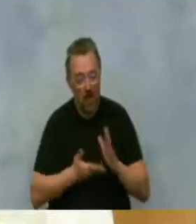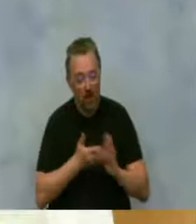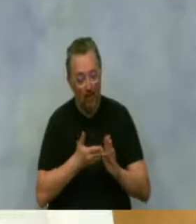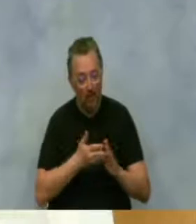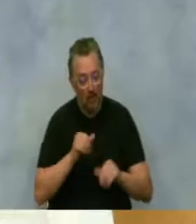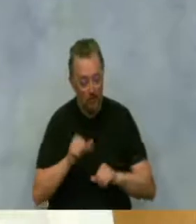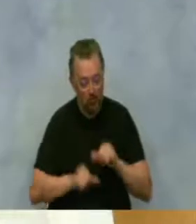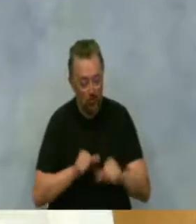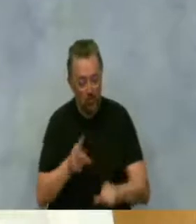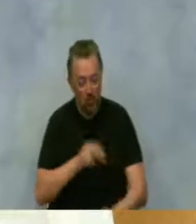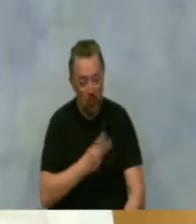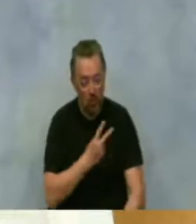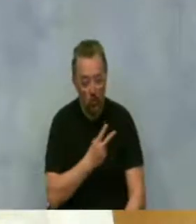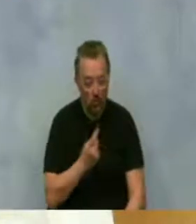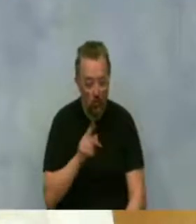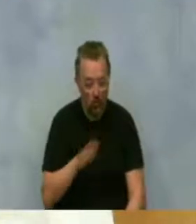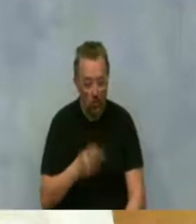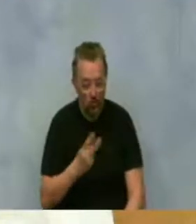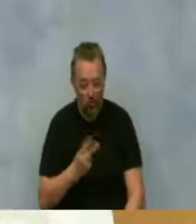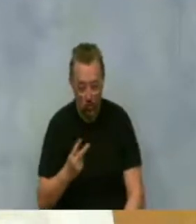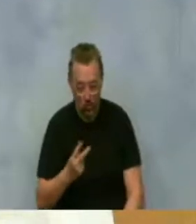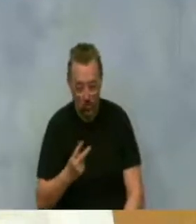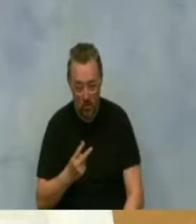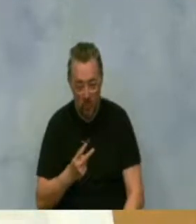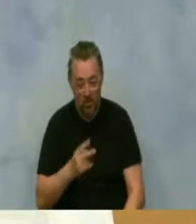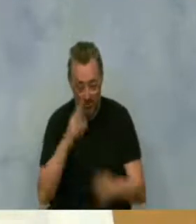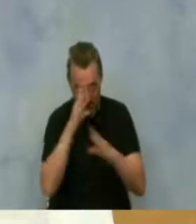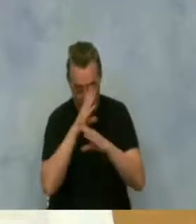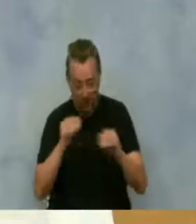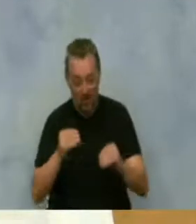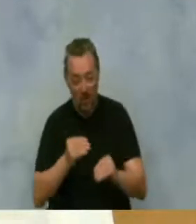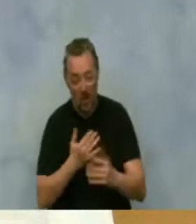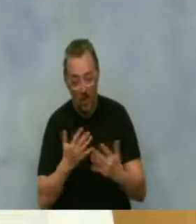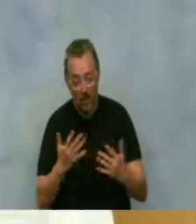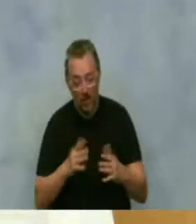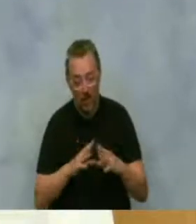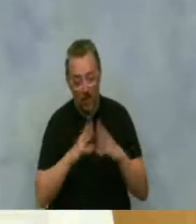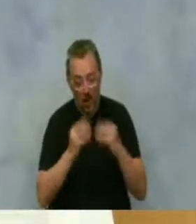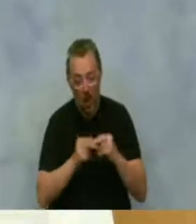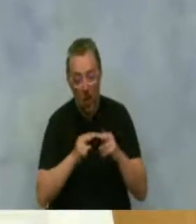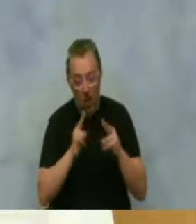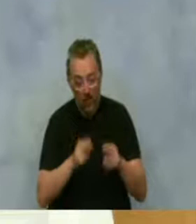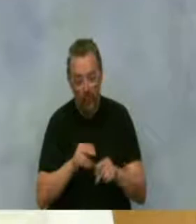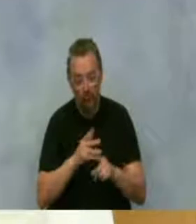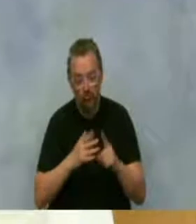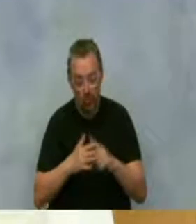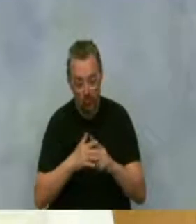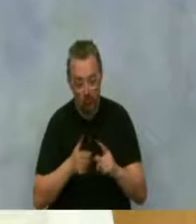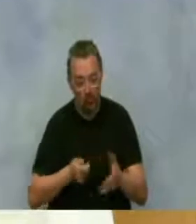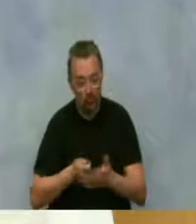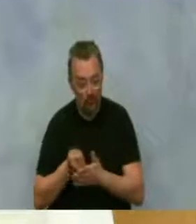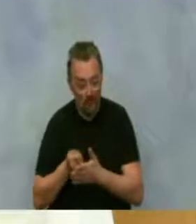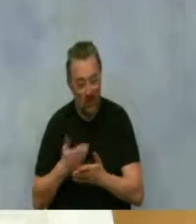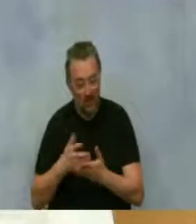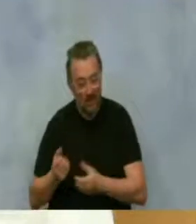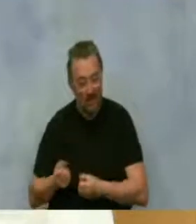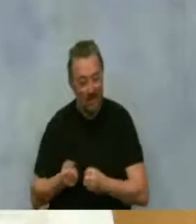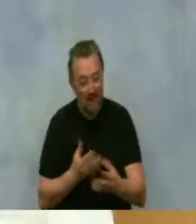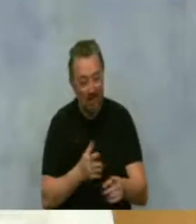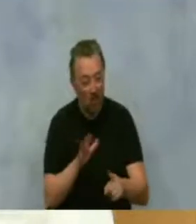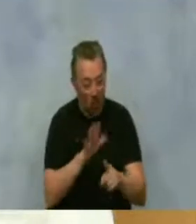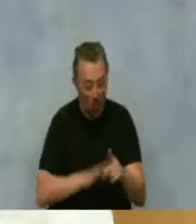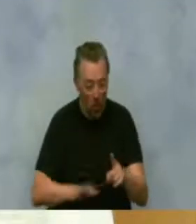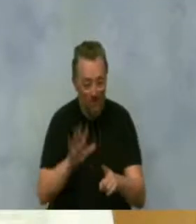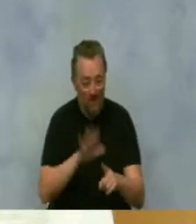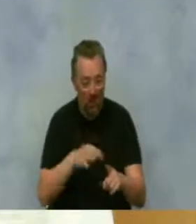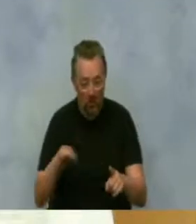during 21-22, noting the total number of affordable homes for social rent that were delivered across South Lanarkshire by the Council and